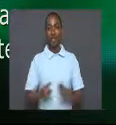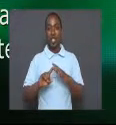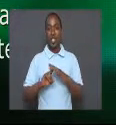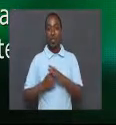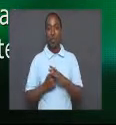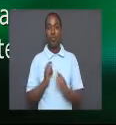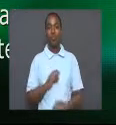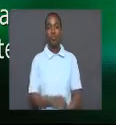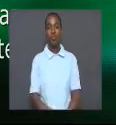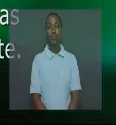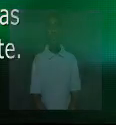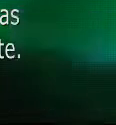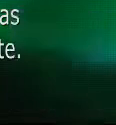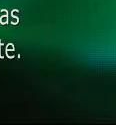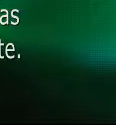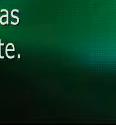Begin.